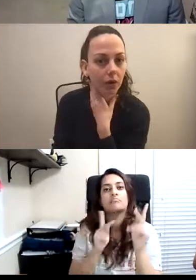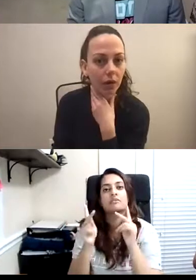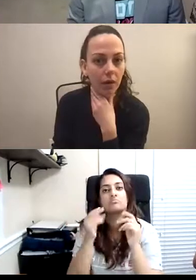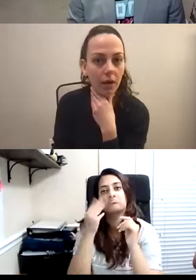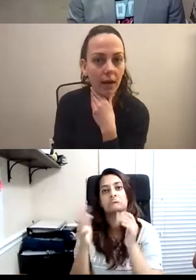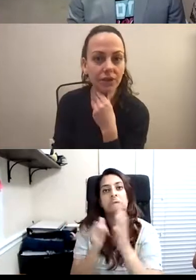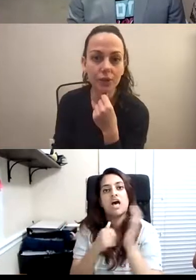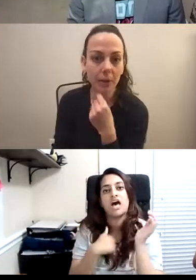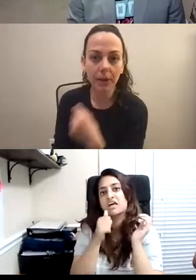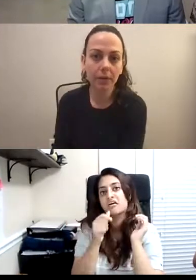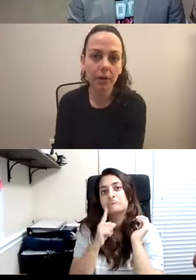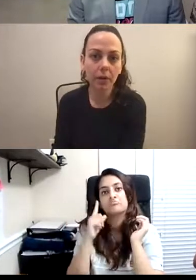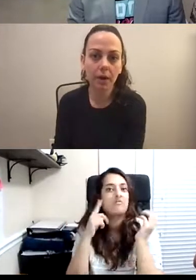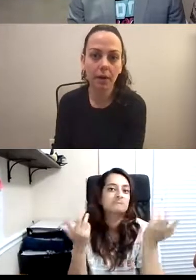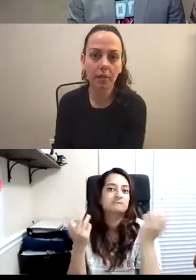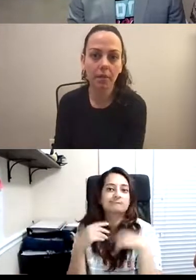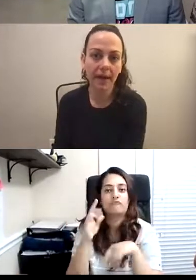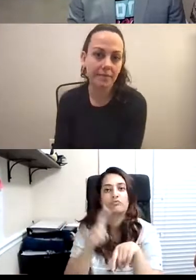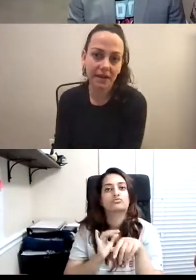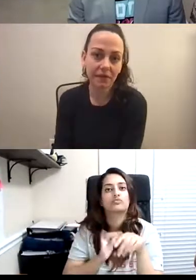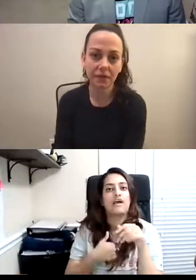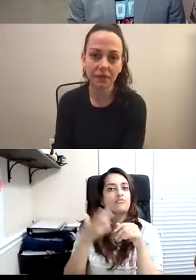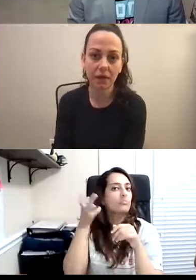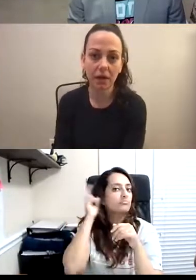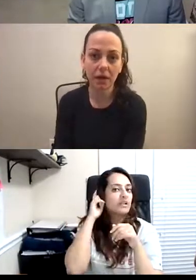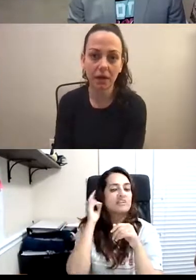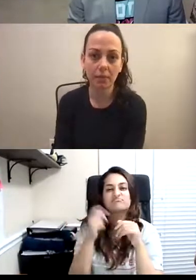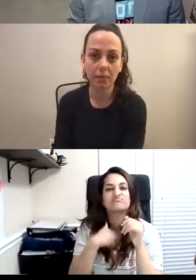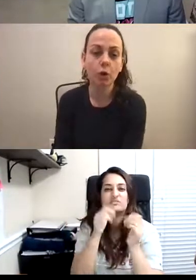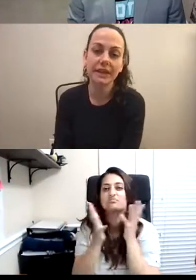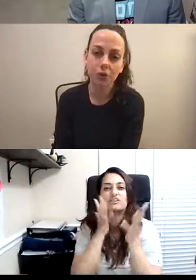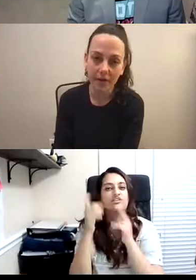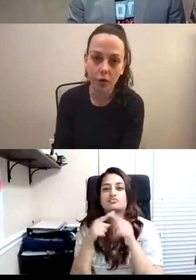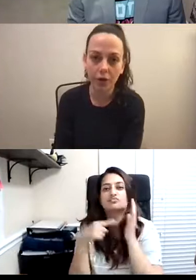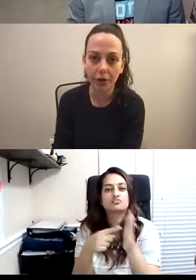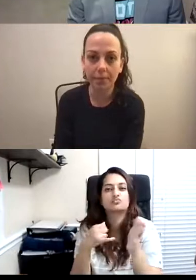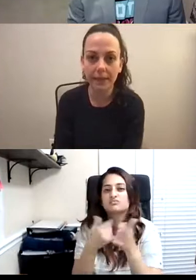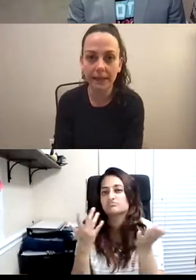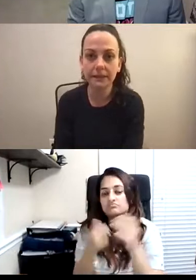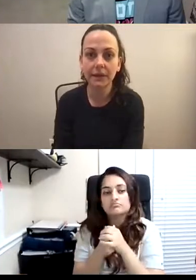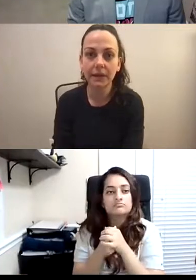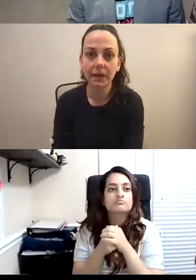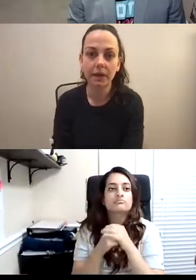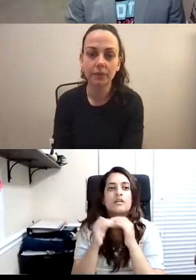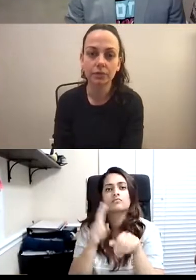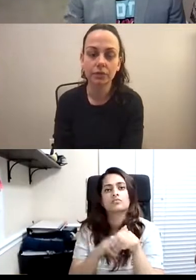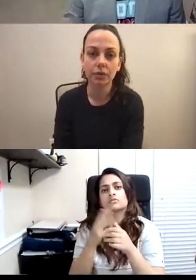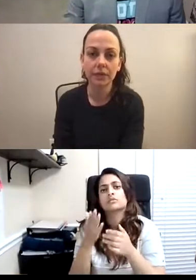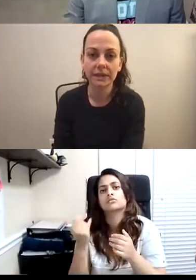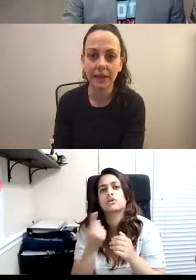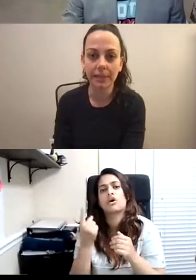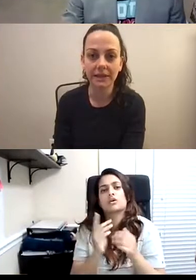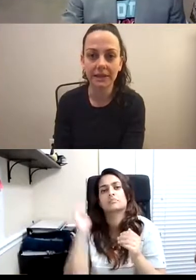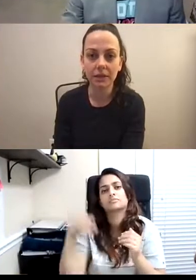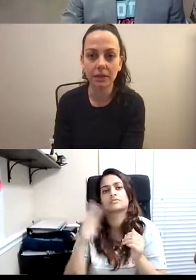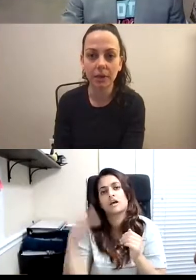So I do tell people that I'm deaf. Of course, I do have a cochlear implant, so it's